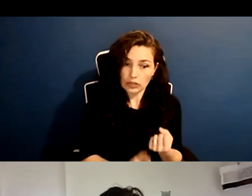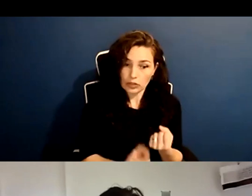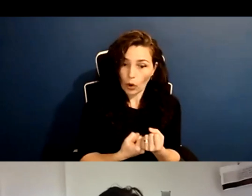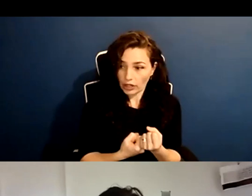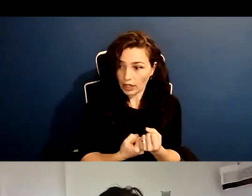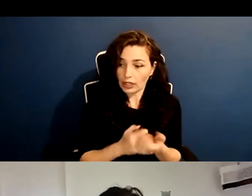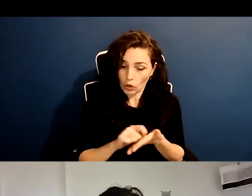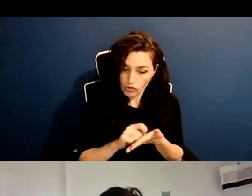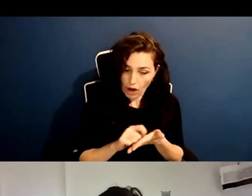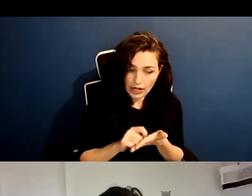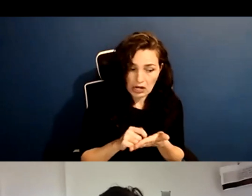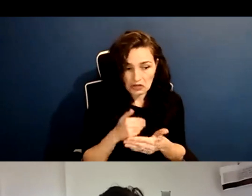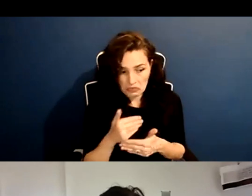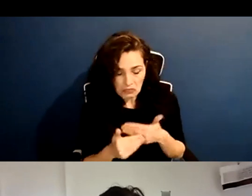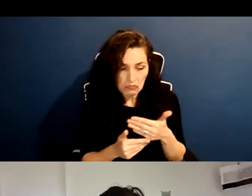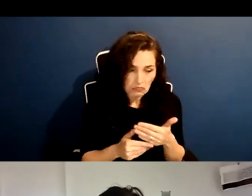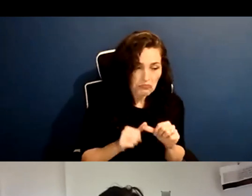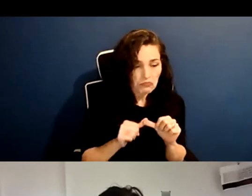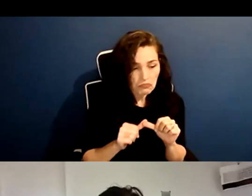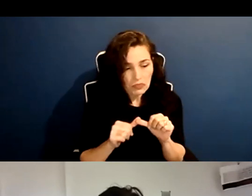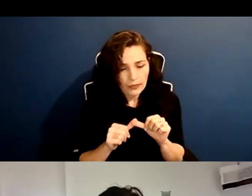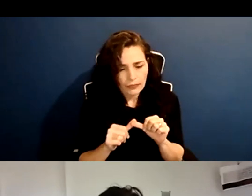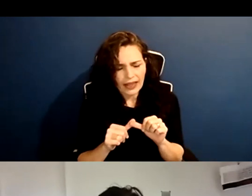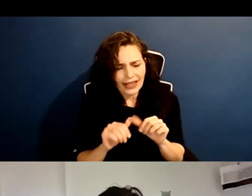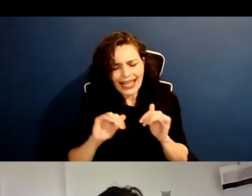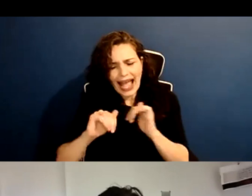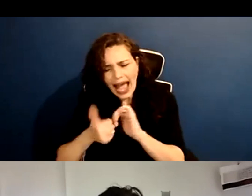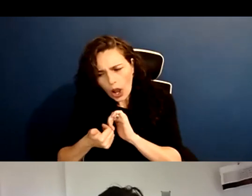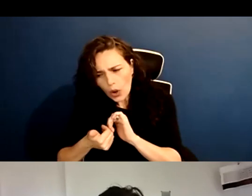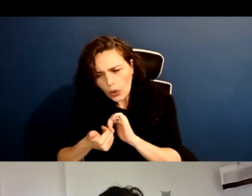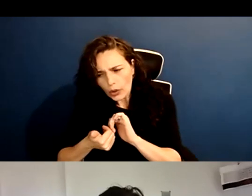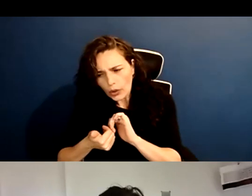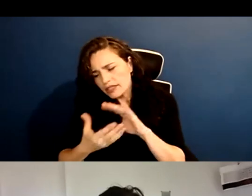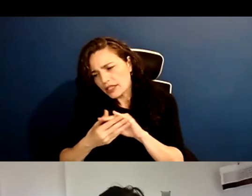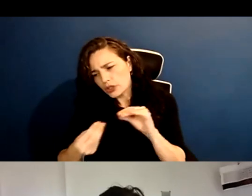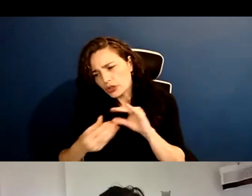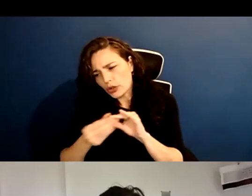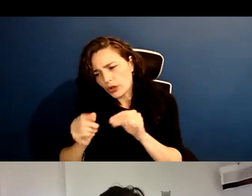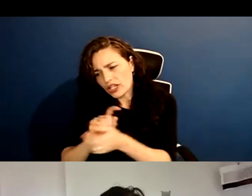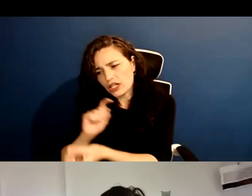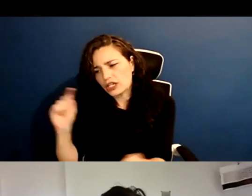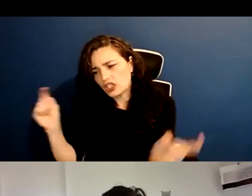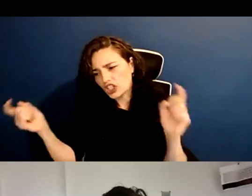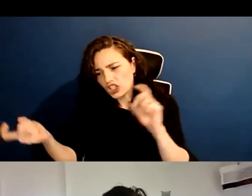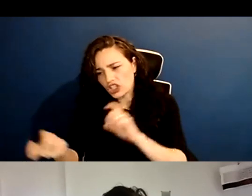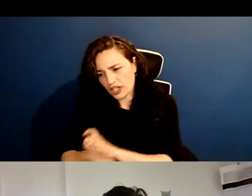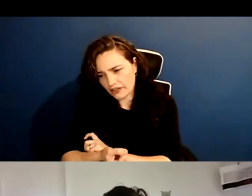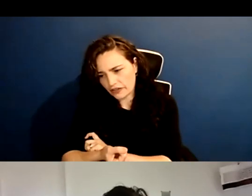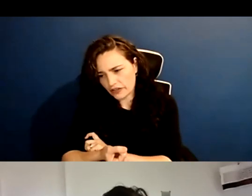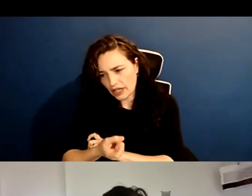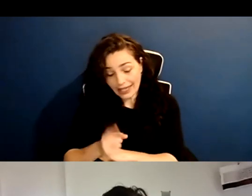is shaping, how did the story shift in terms of what you thought you were